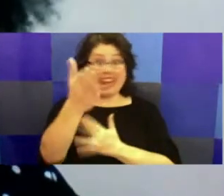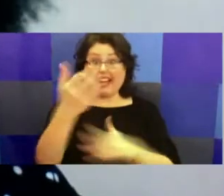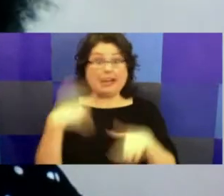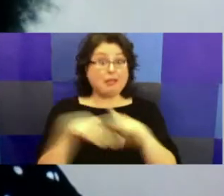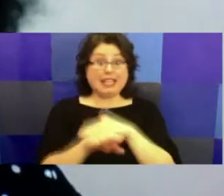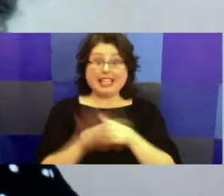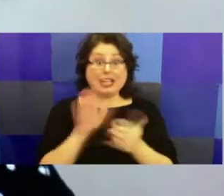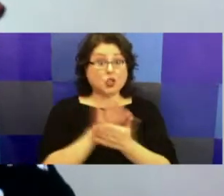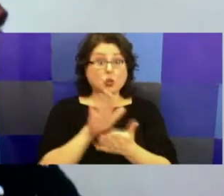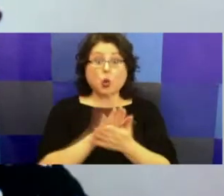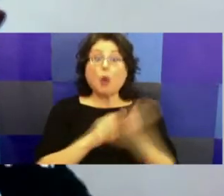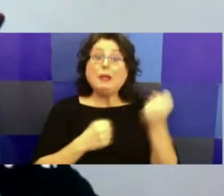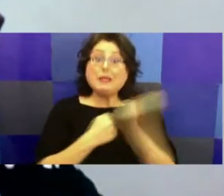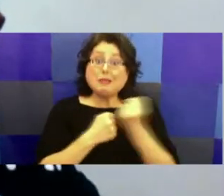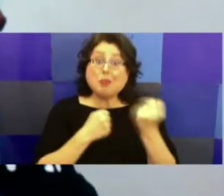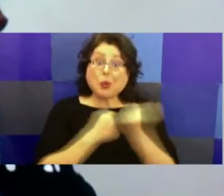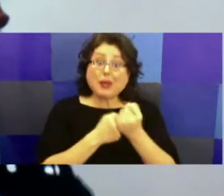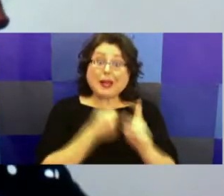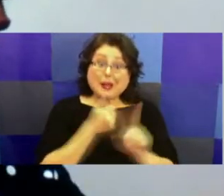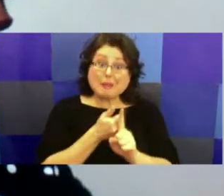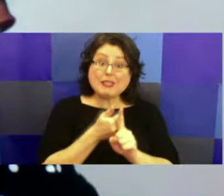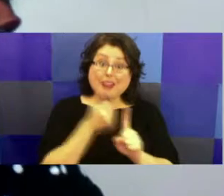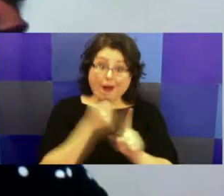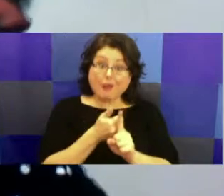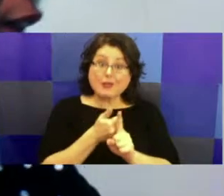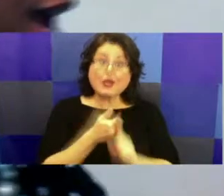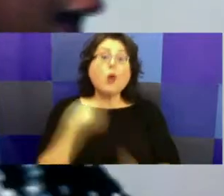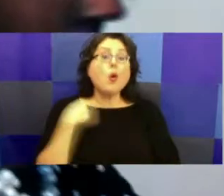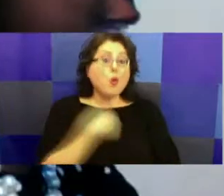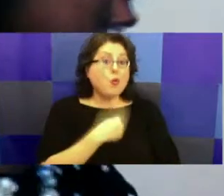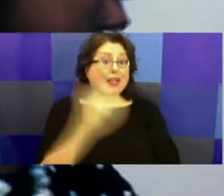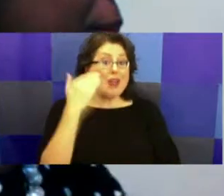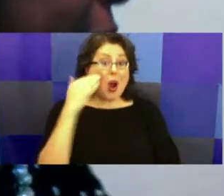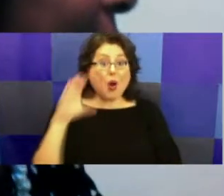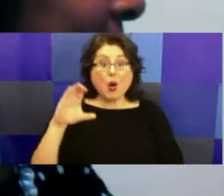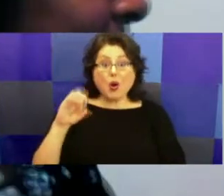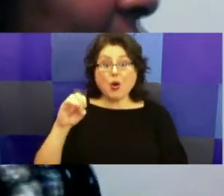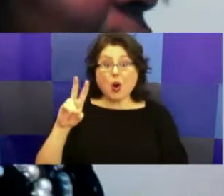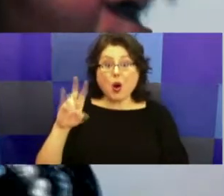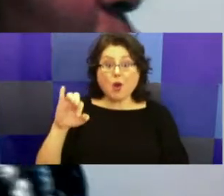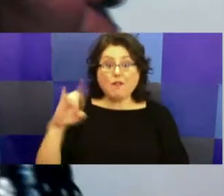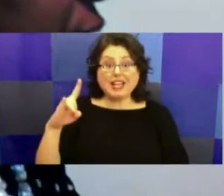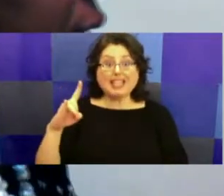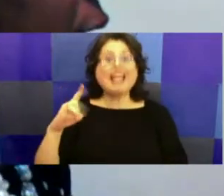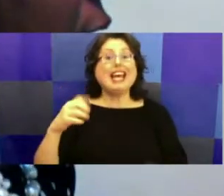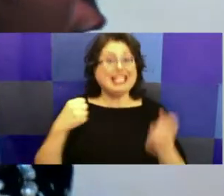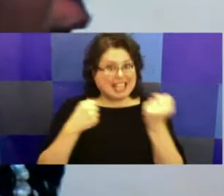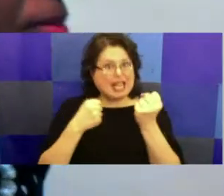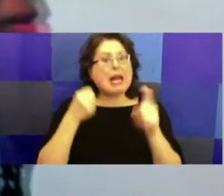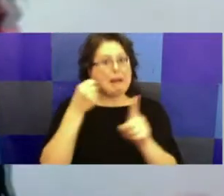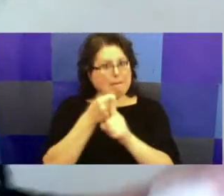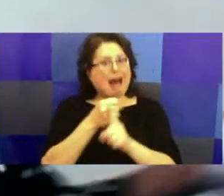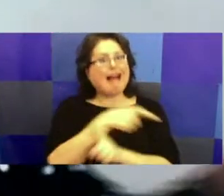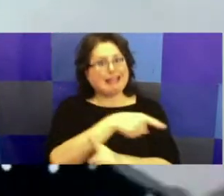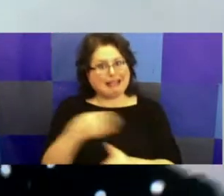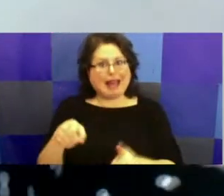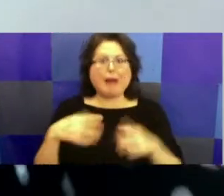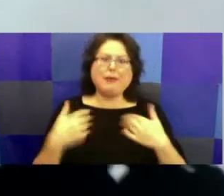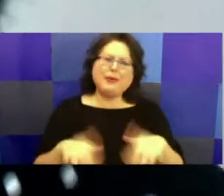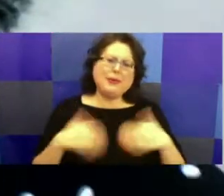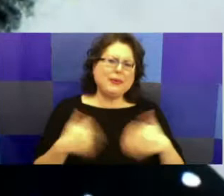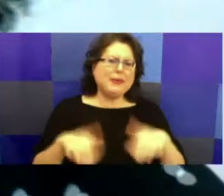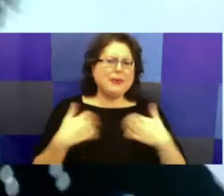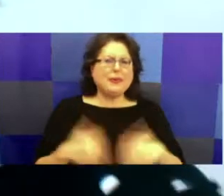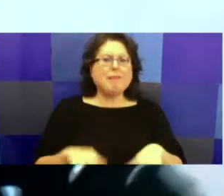to support themselves. We do know that COVID has impacted individuals who